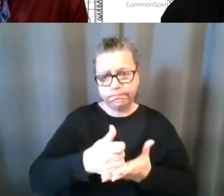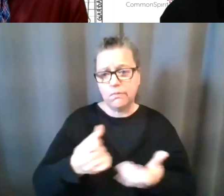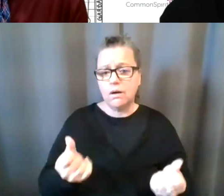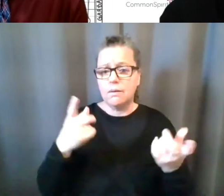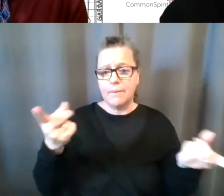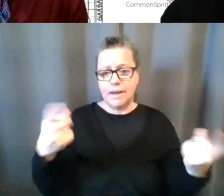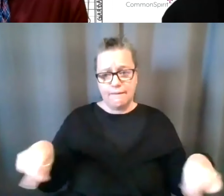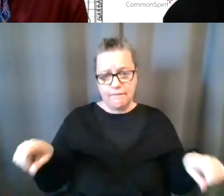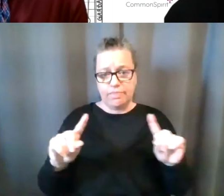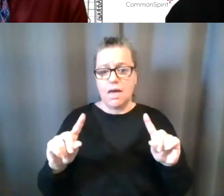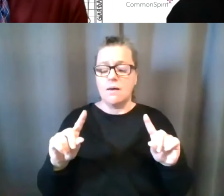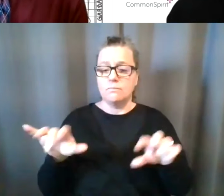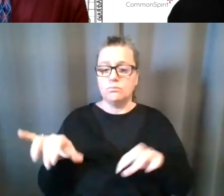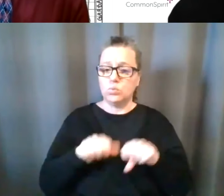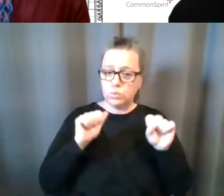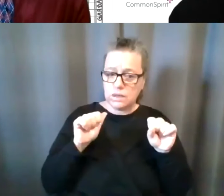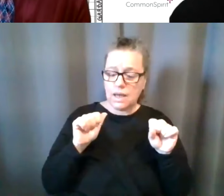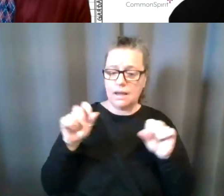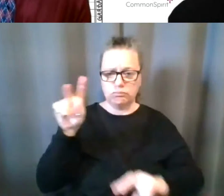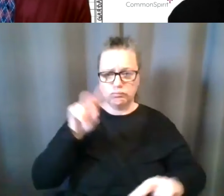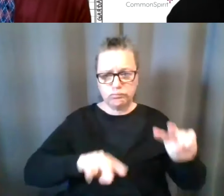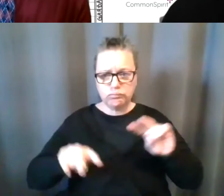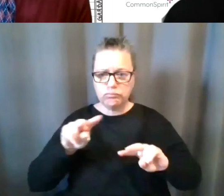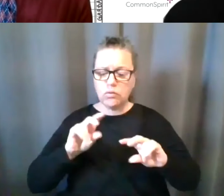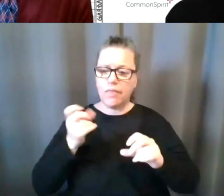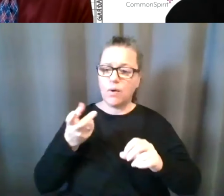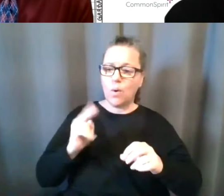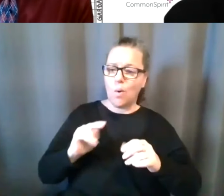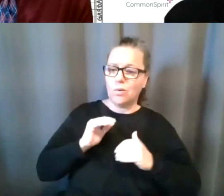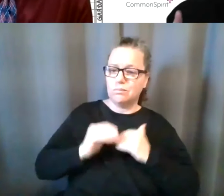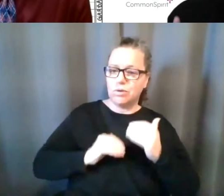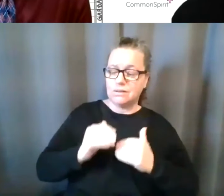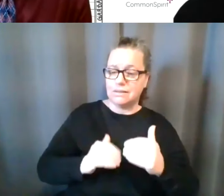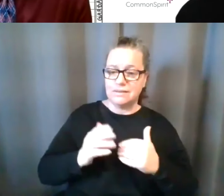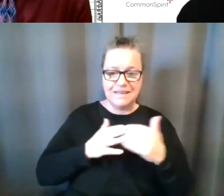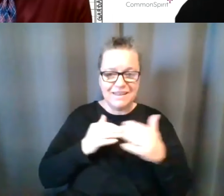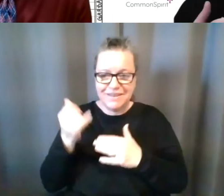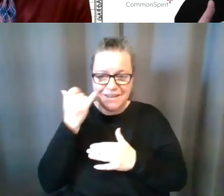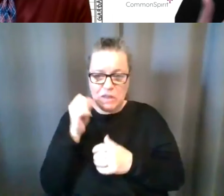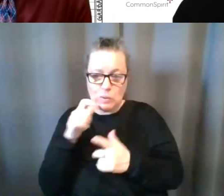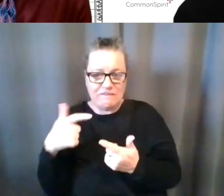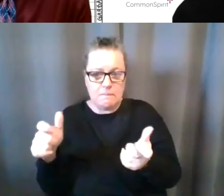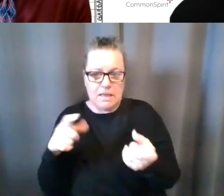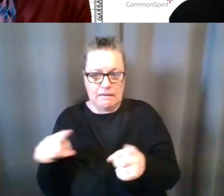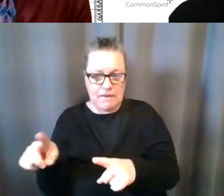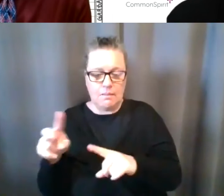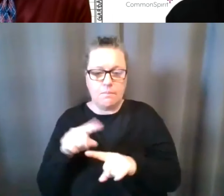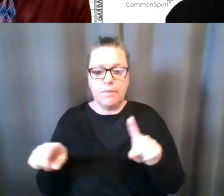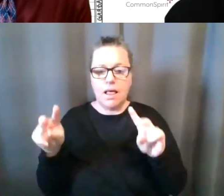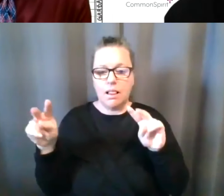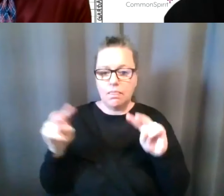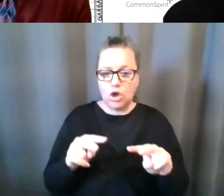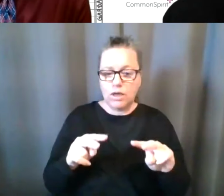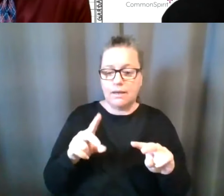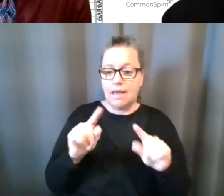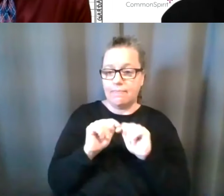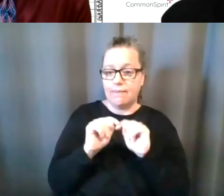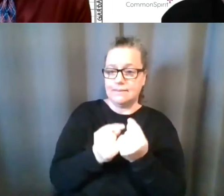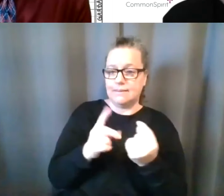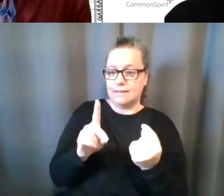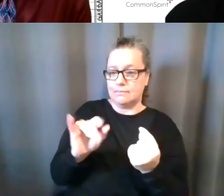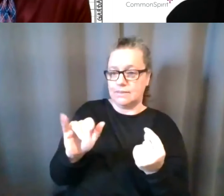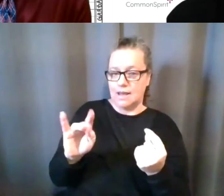to take and just look at their own processes, even if they're not doing a Kaizen event. But also look at their team dynamics. And so to